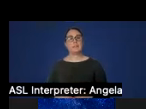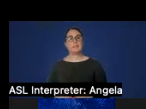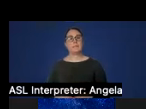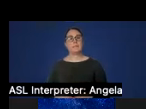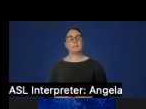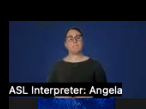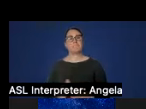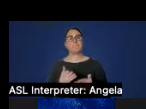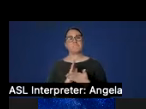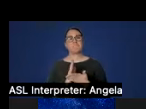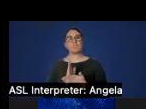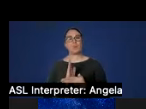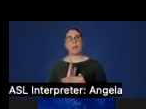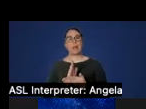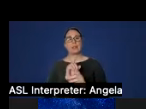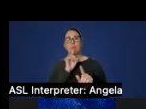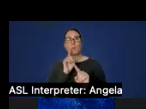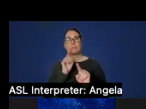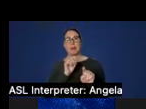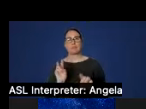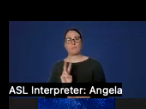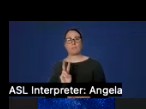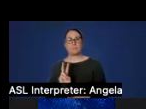All right, so response to victim.